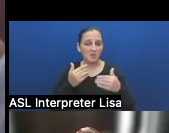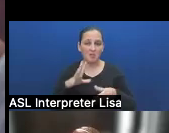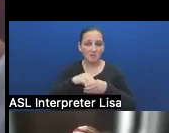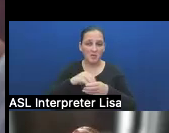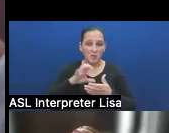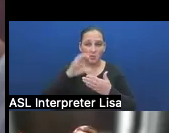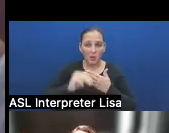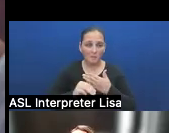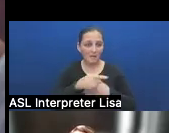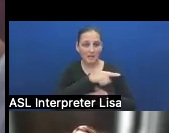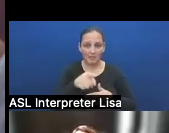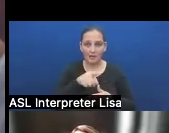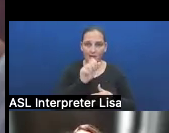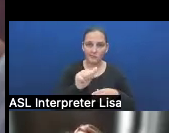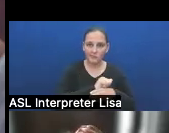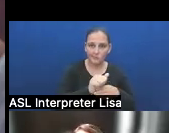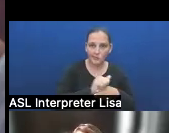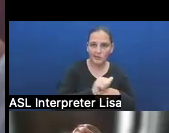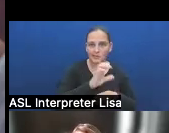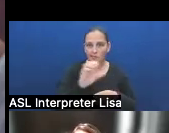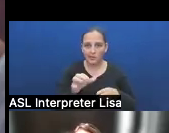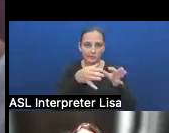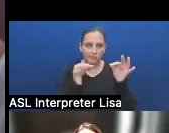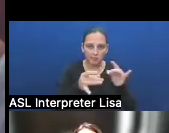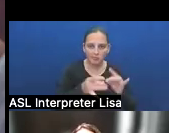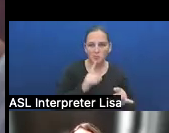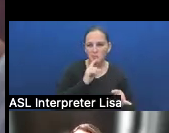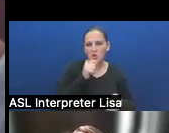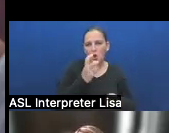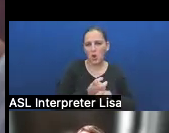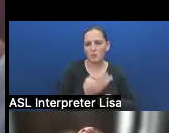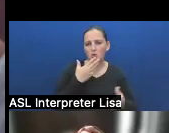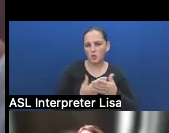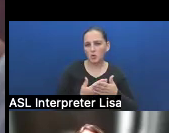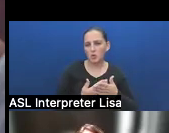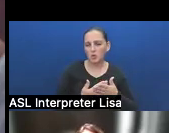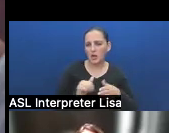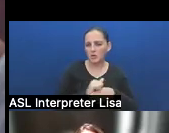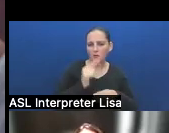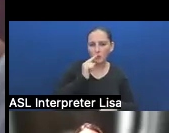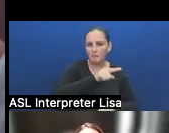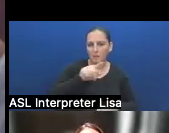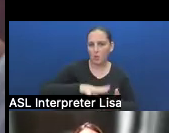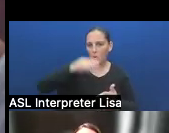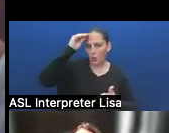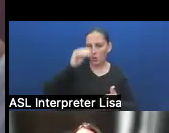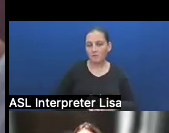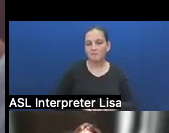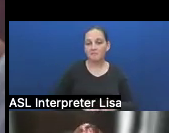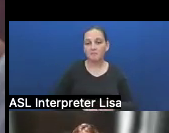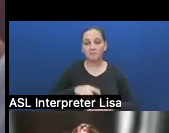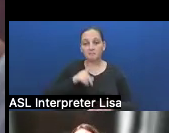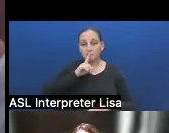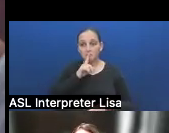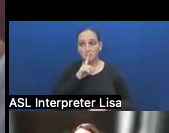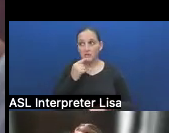students practice captioning, full stop, because it's not that hard to do, and I think it's a good pedagogical exercise. Not saying because a student